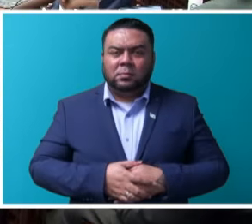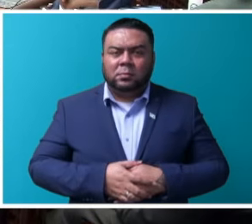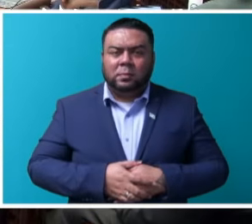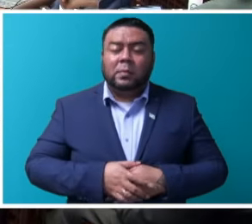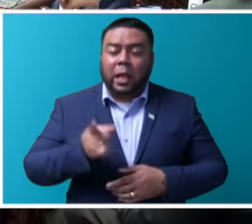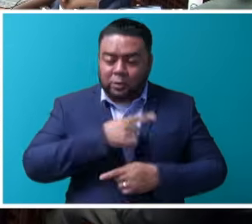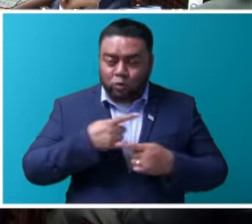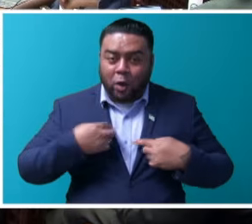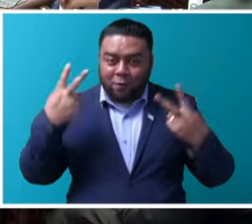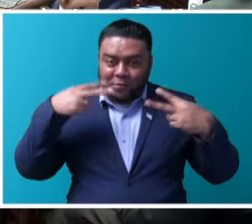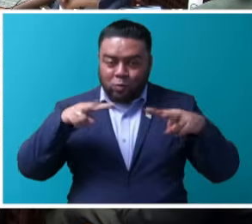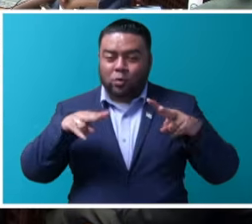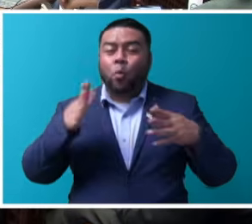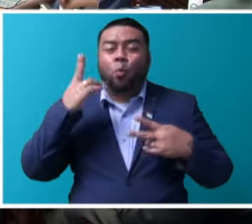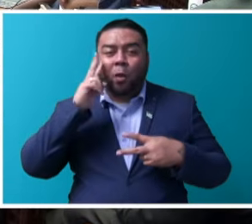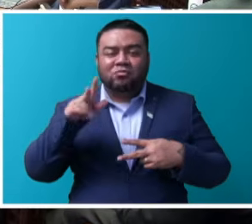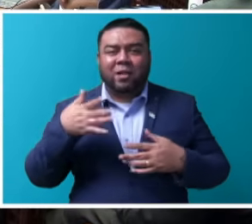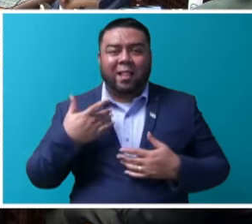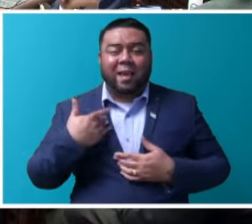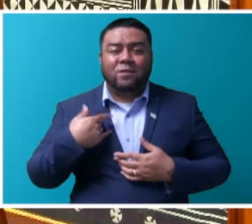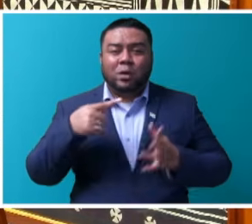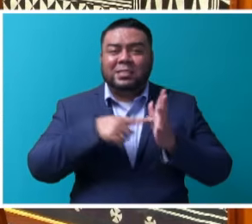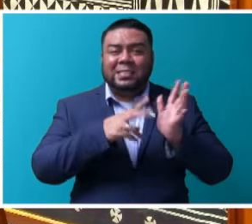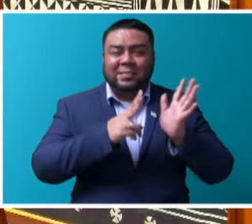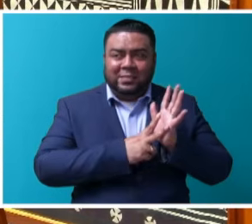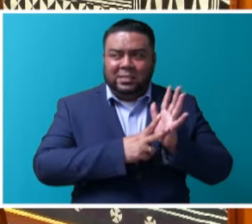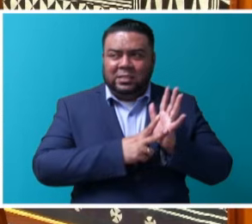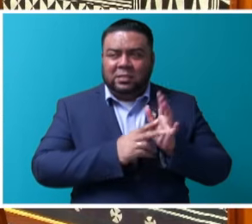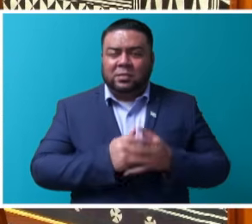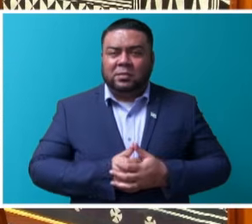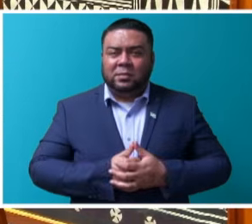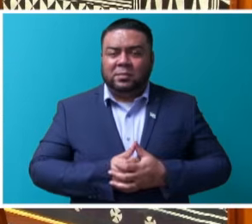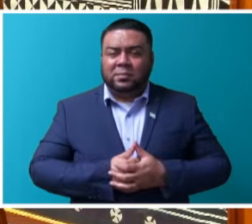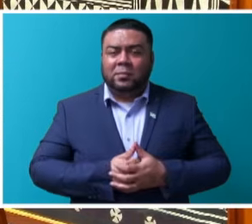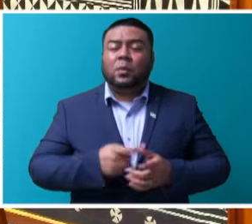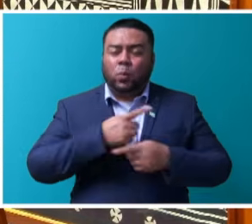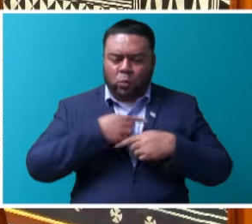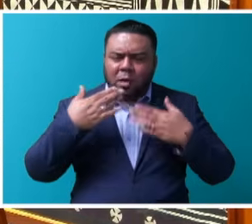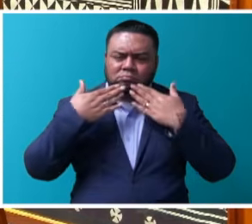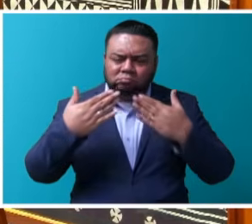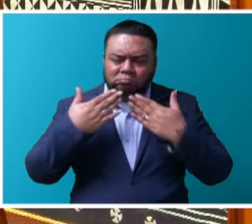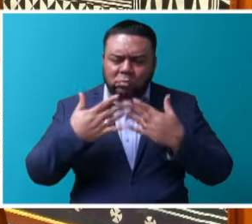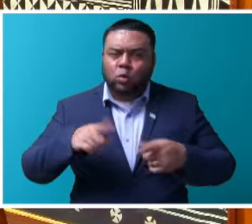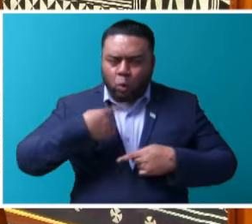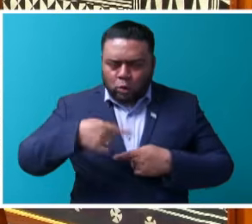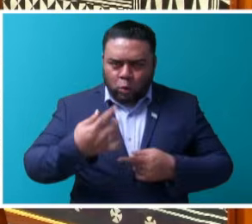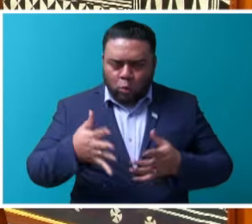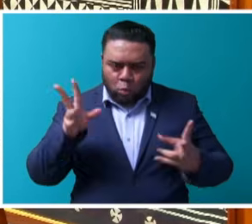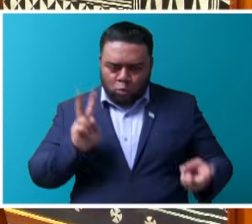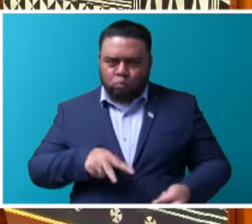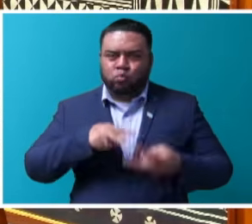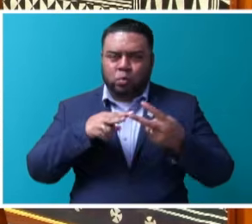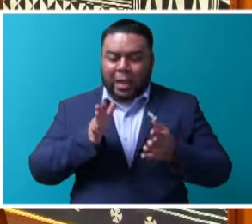And to our viewers watching live on television online, we are grateful to your continued engagements